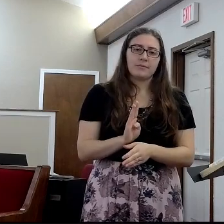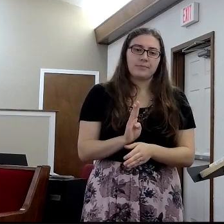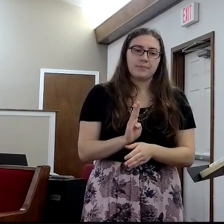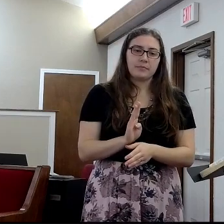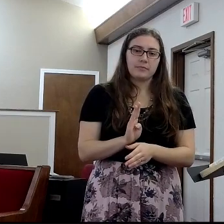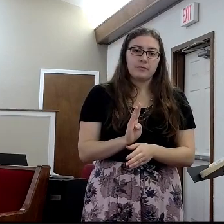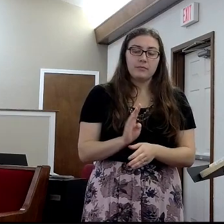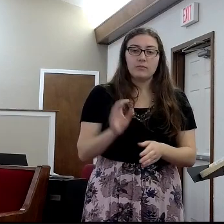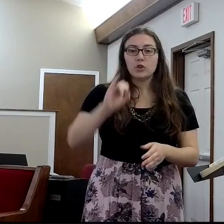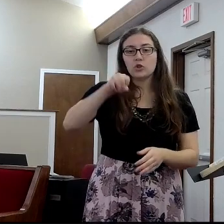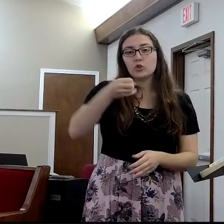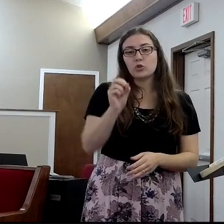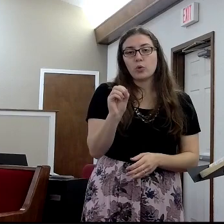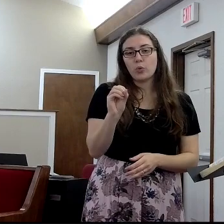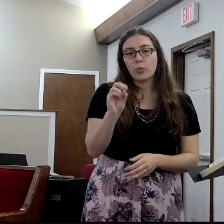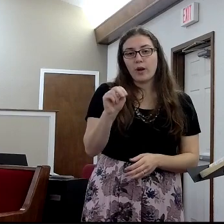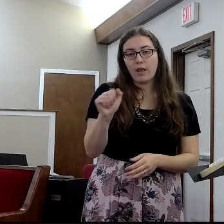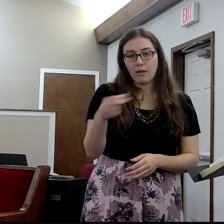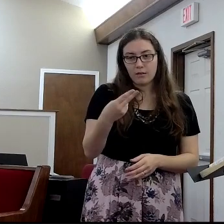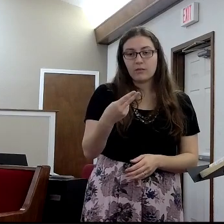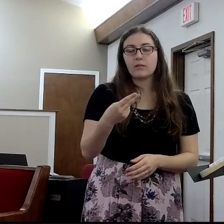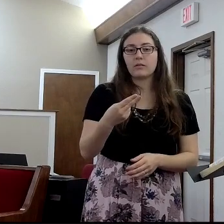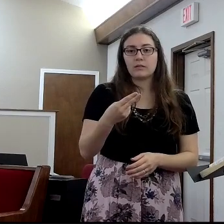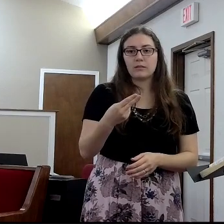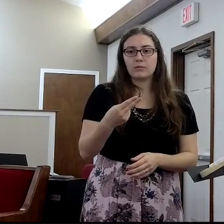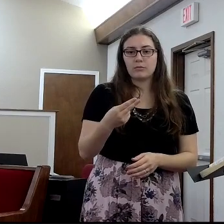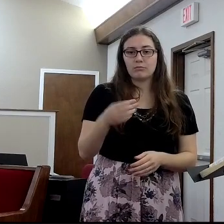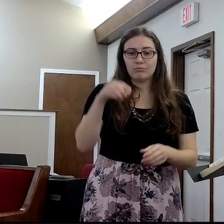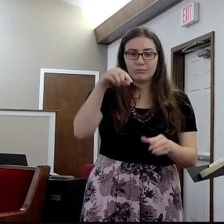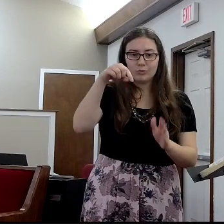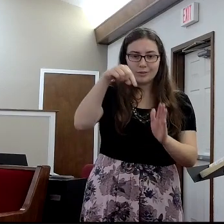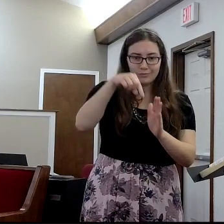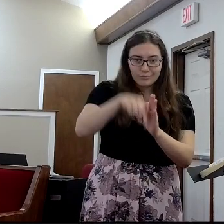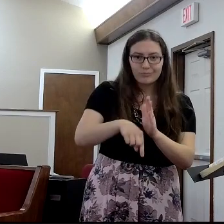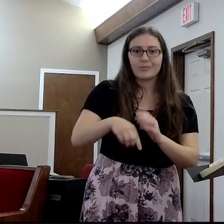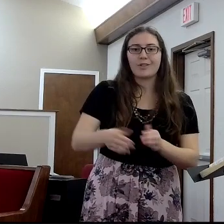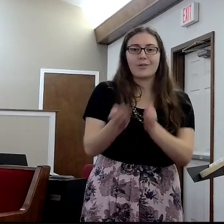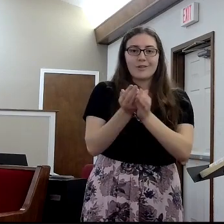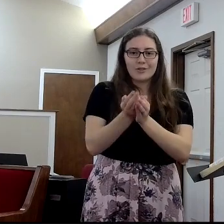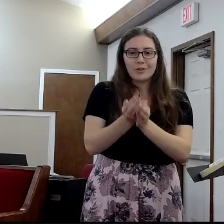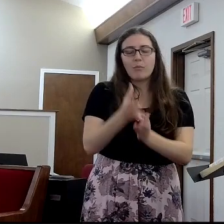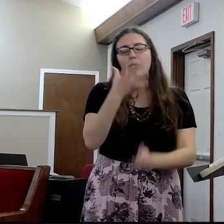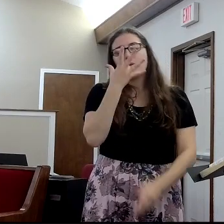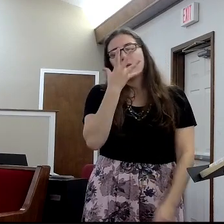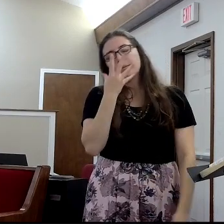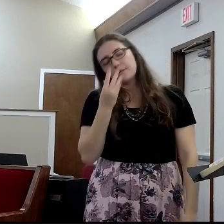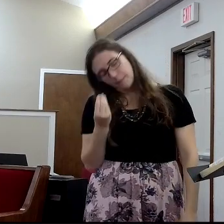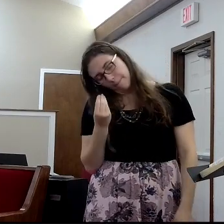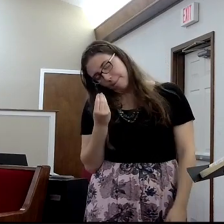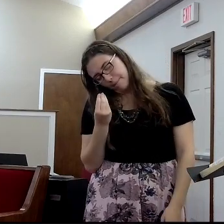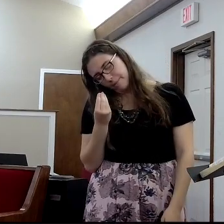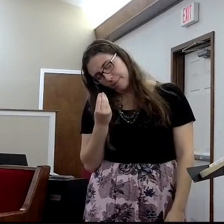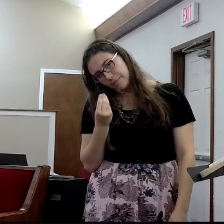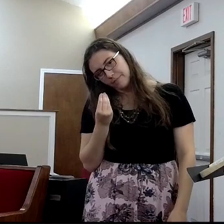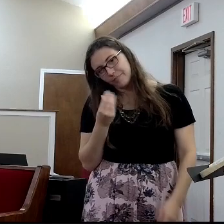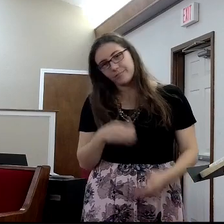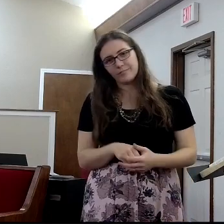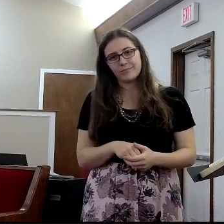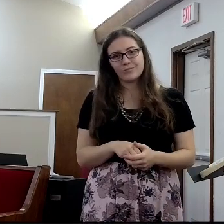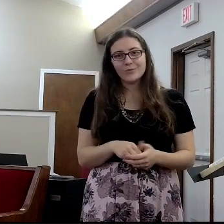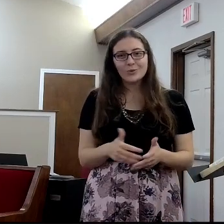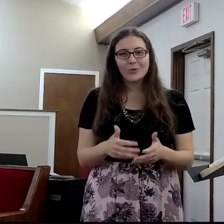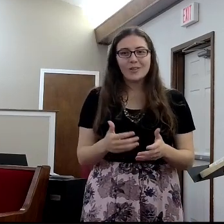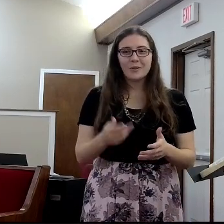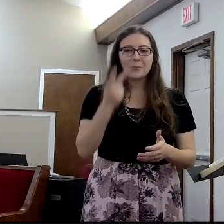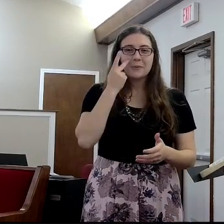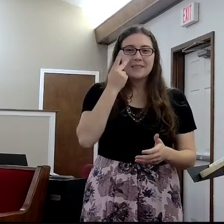to. And then you continue on and it says, but Jonah was gone down into the sides of the ship and he lay and was